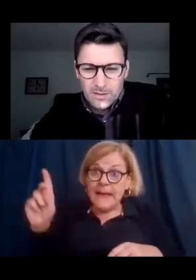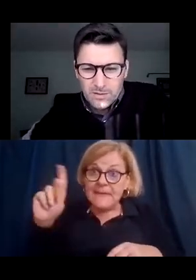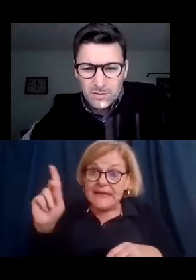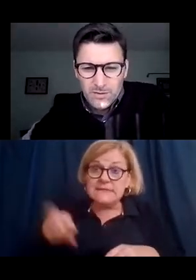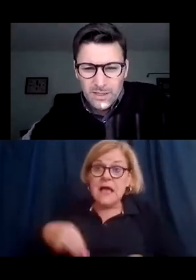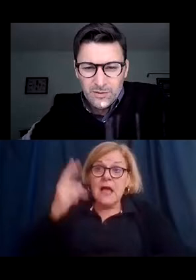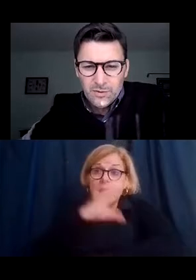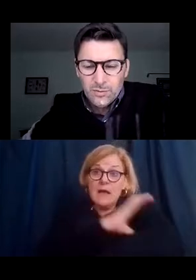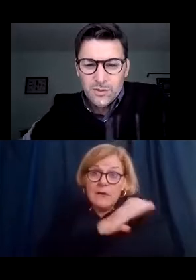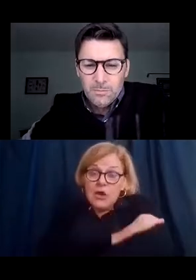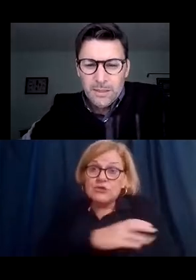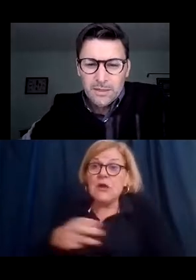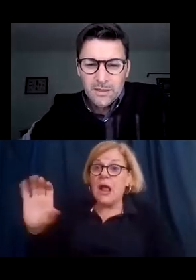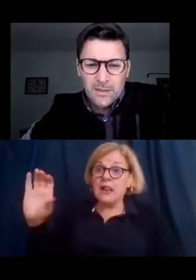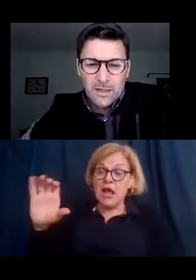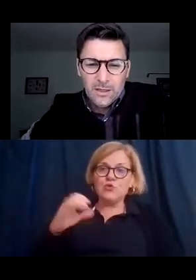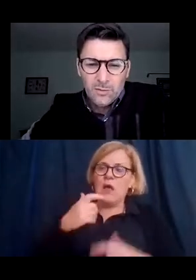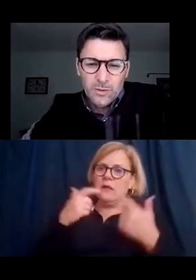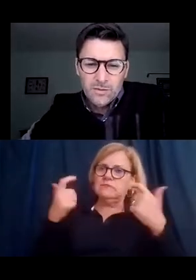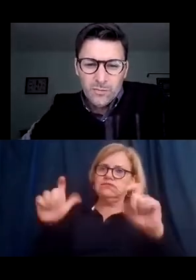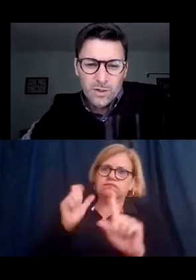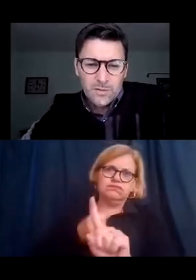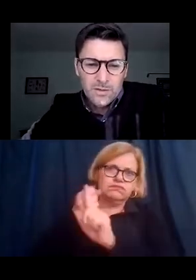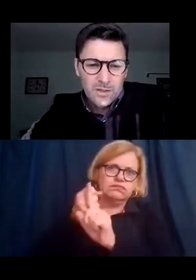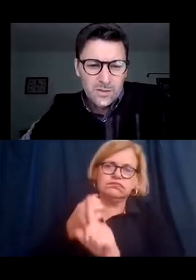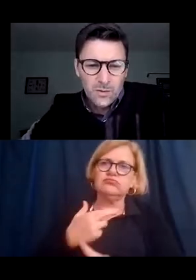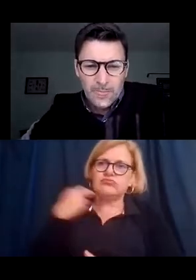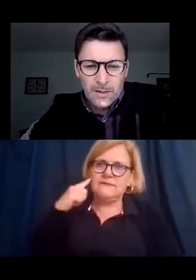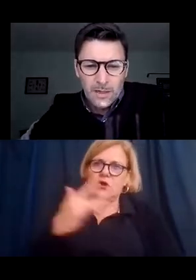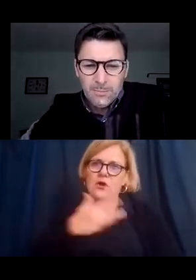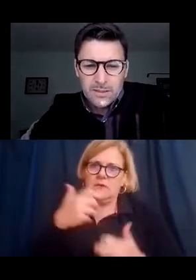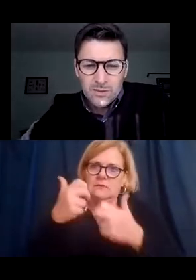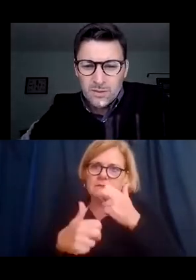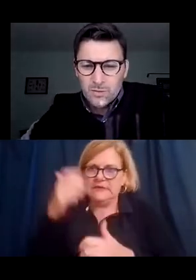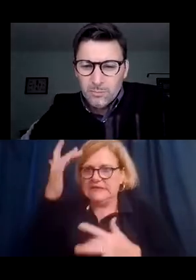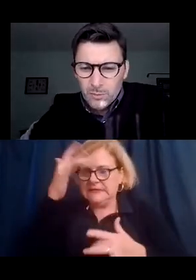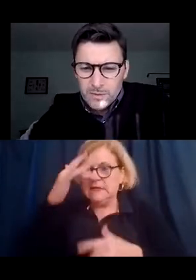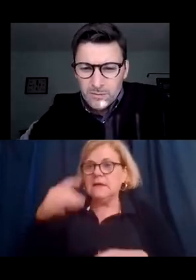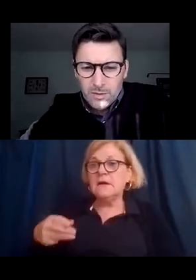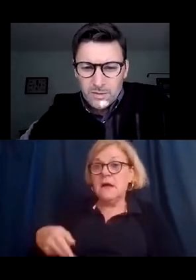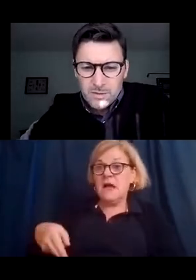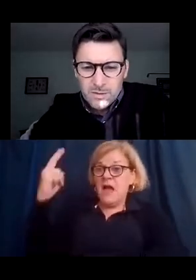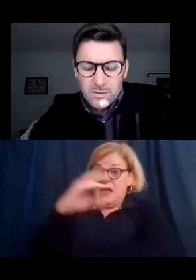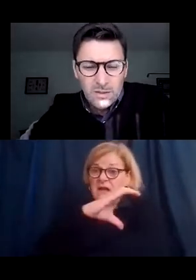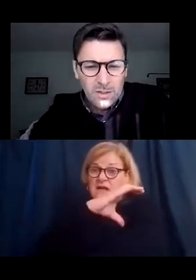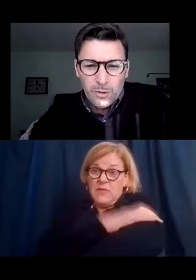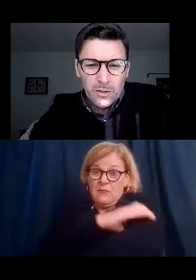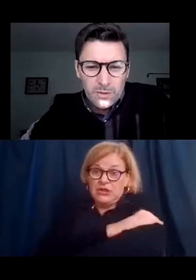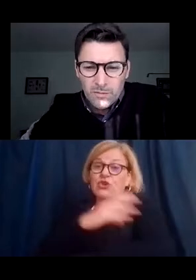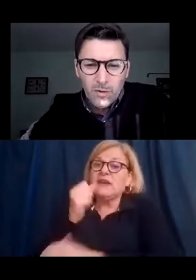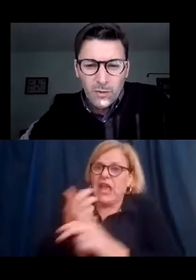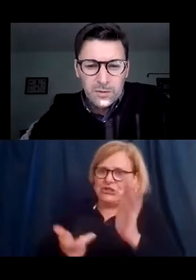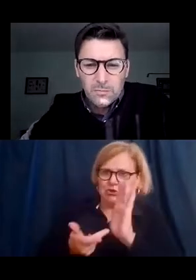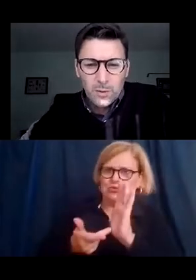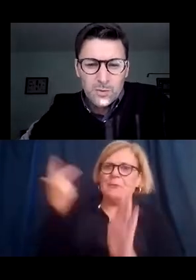or high cholesterol, they have huge impact on the risk for heart disease. So hypertension can triple the risk of heart disease. We know